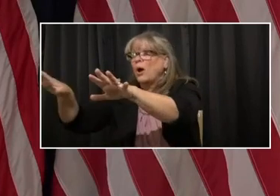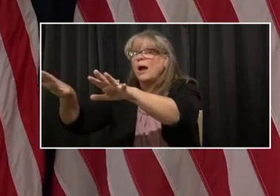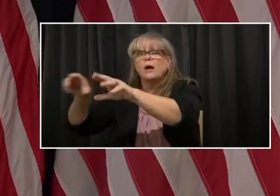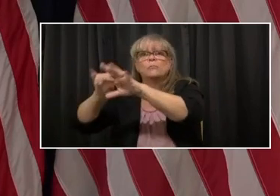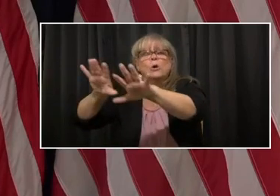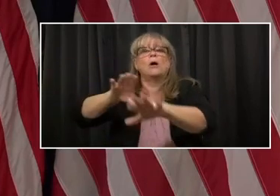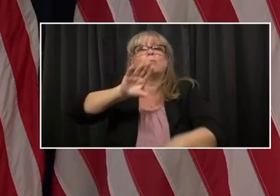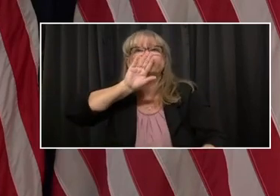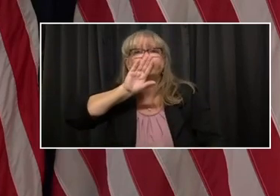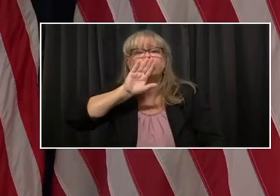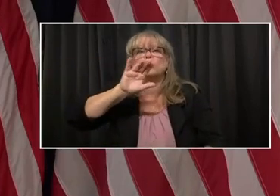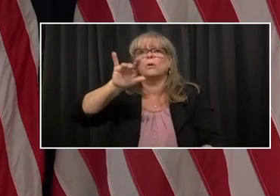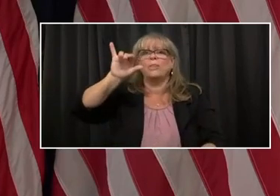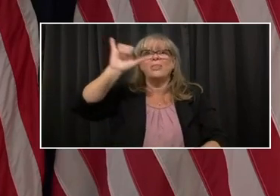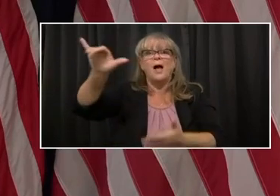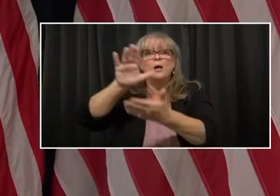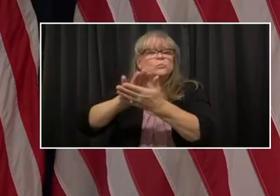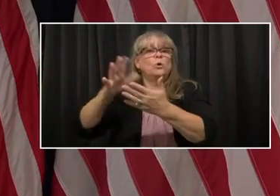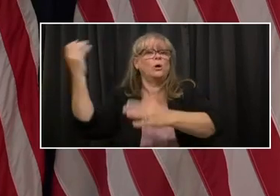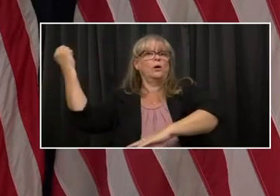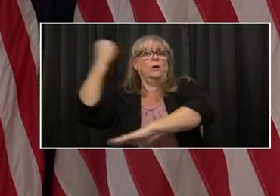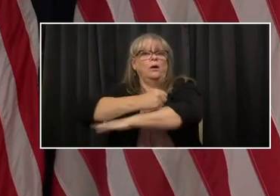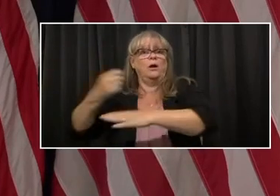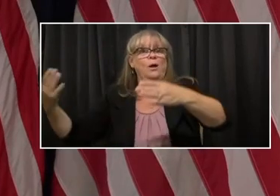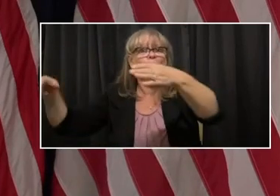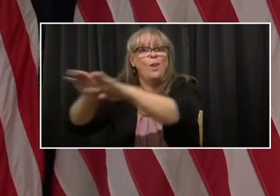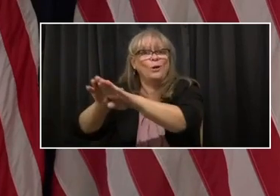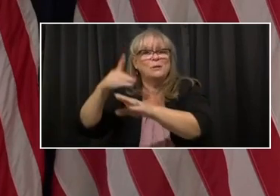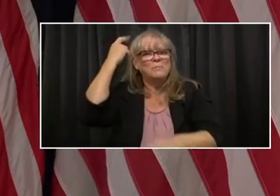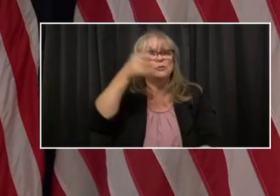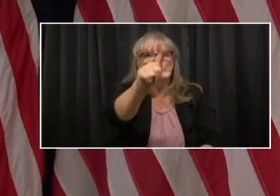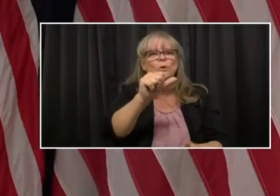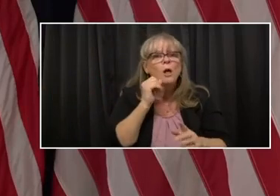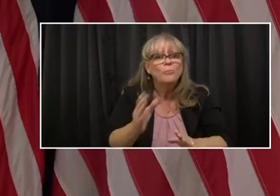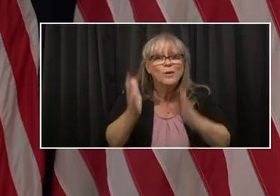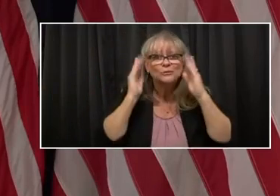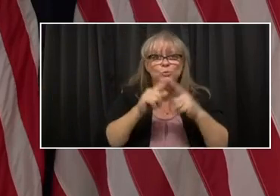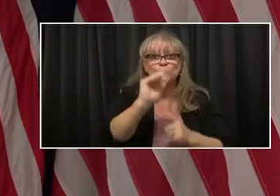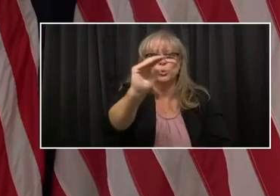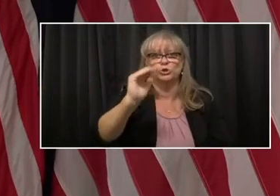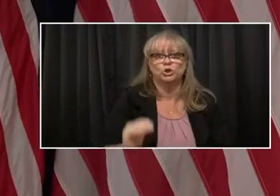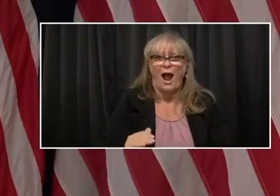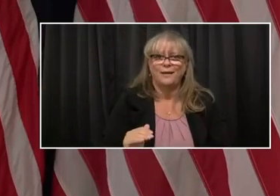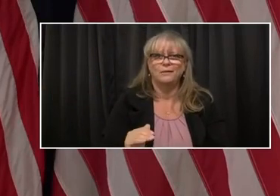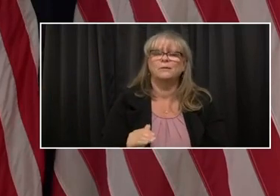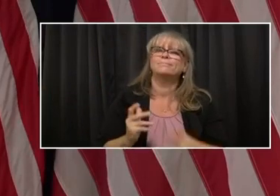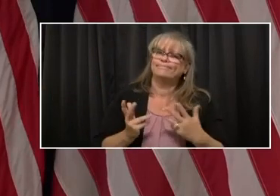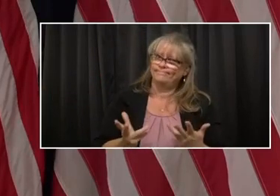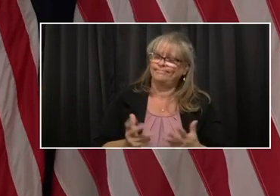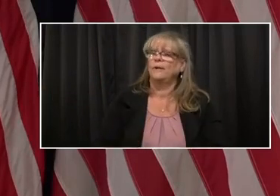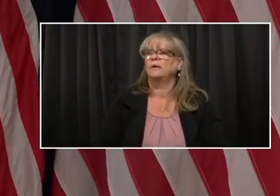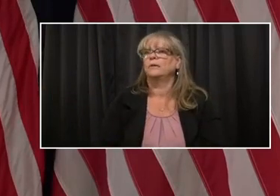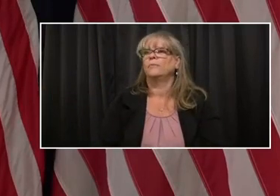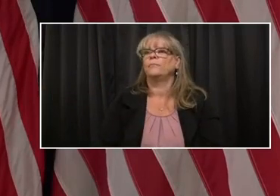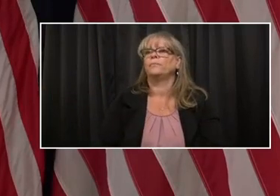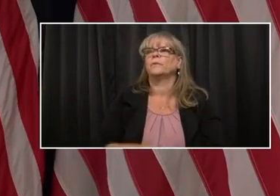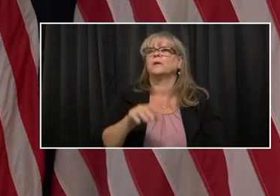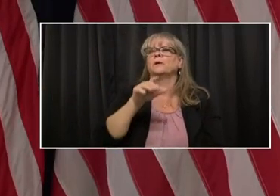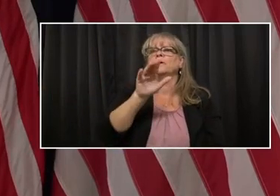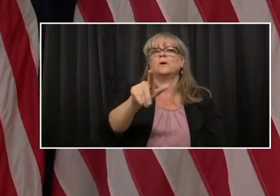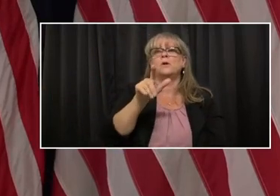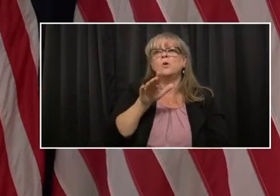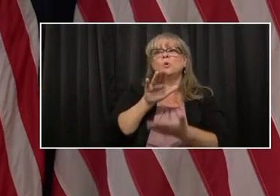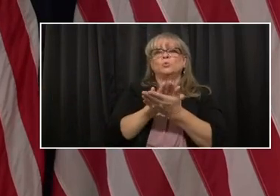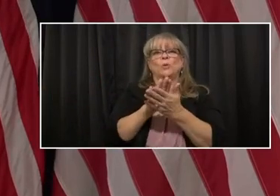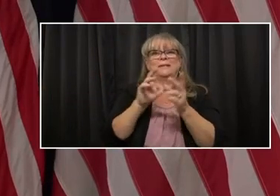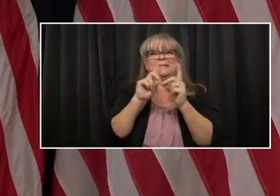to further spread of the virus, and some of those folks might have to be hospitalized. School districts work closely with their local public health officials as